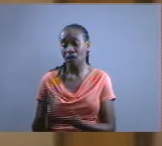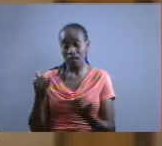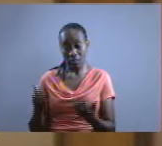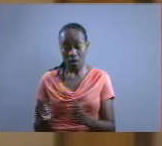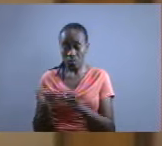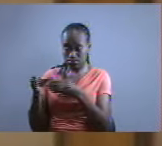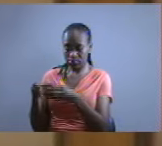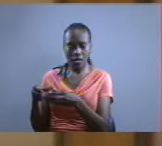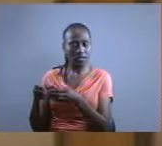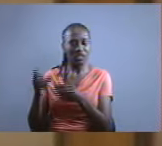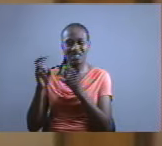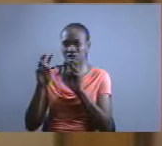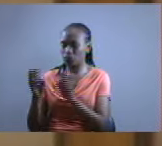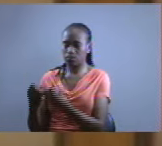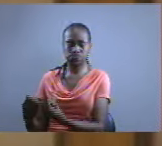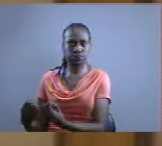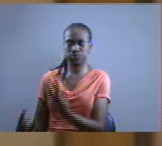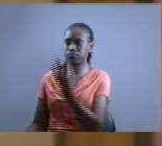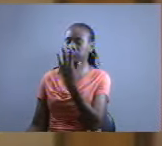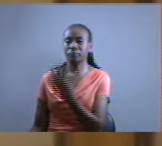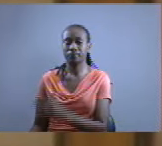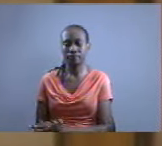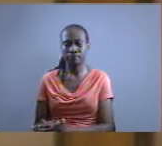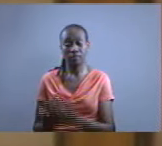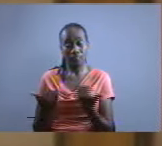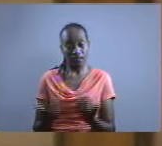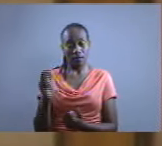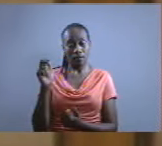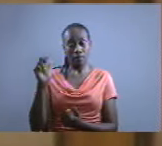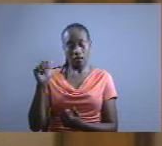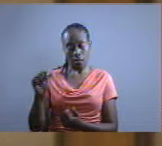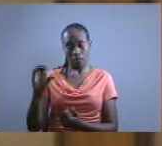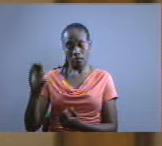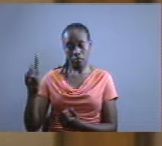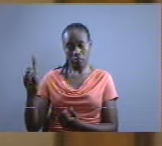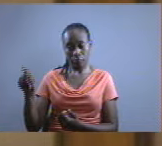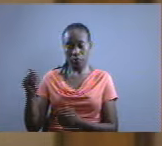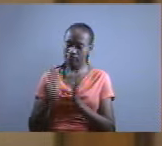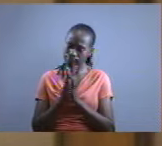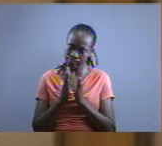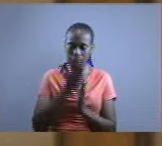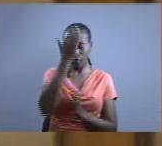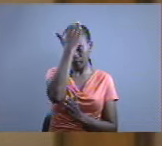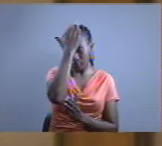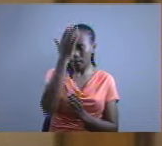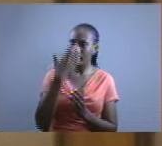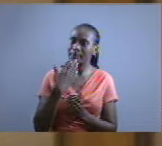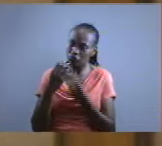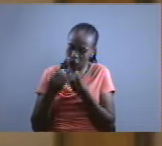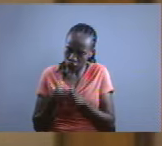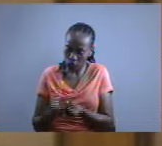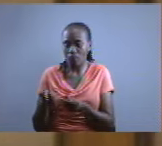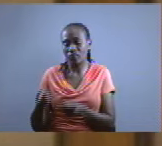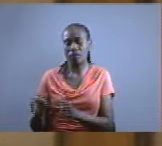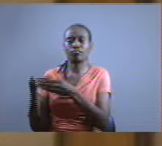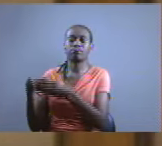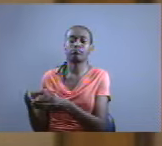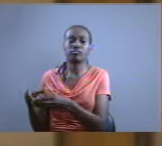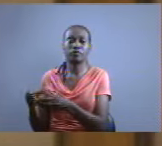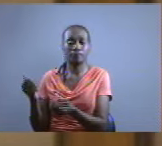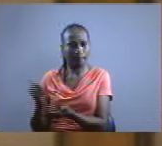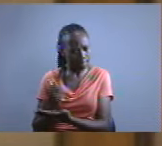agency. The ACDP's call for the President to dissolve the current NYDA board and establish a new board comprised of all political parties to